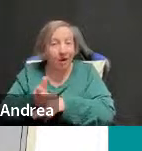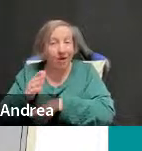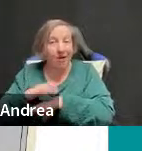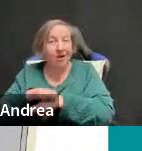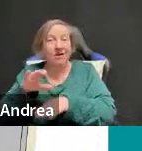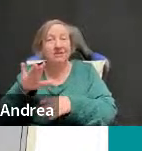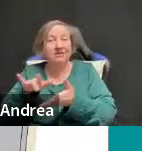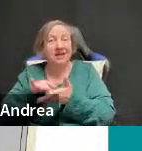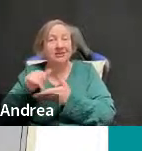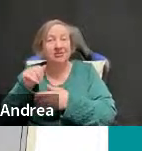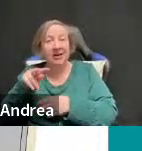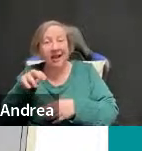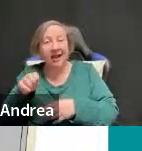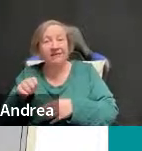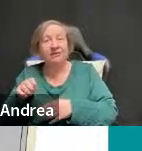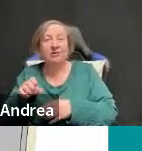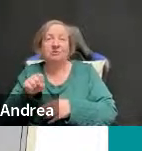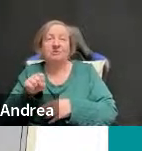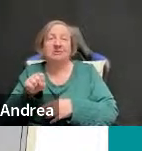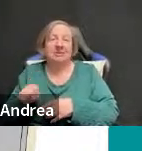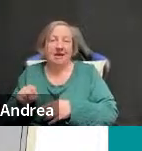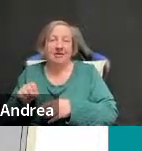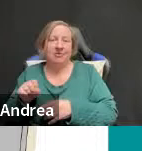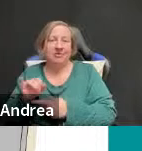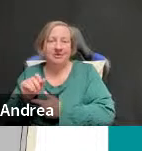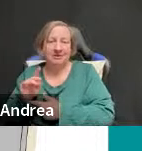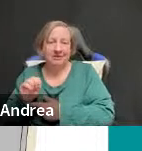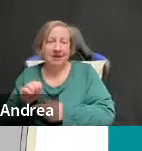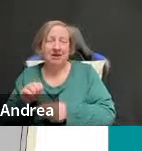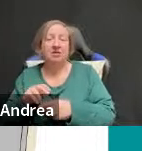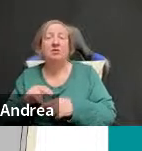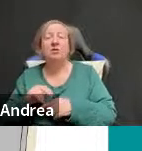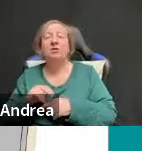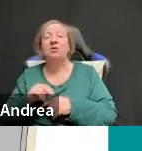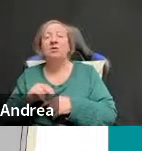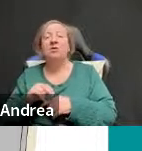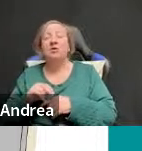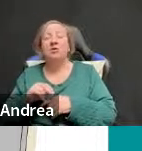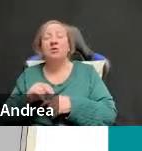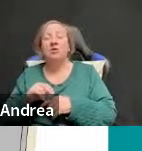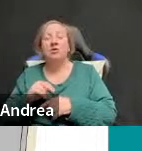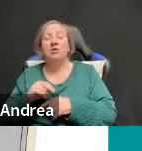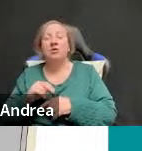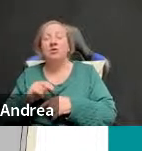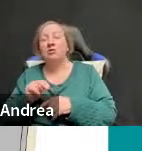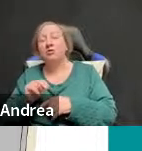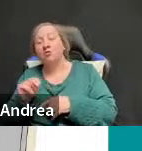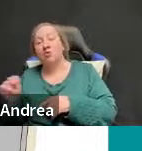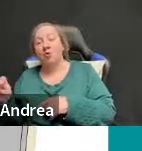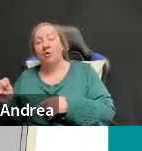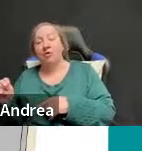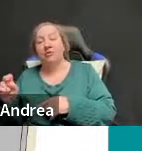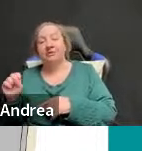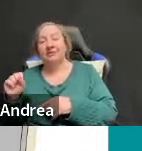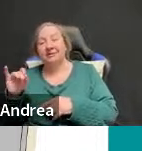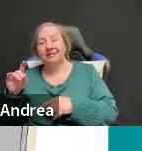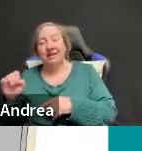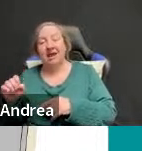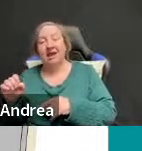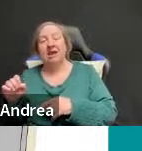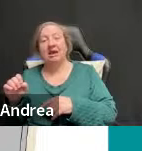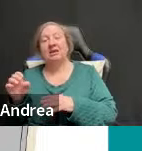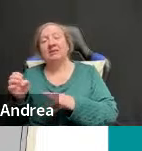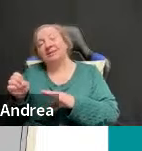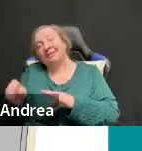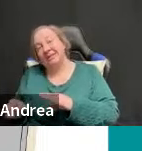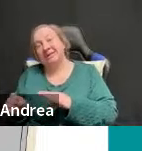on the southbound side. The northbound side, the east side, we're reserving entirely for mobility connections. So